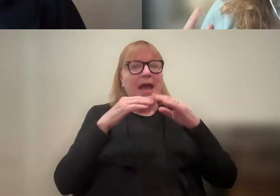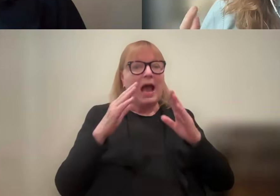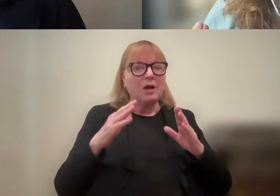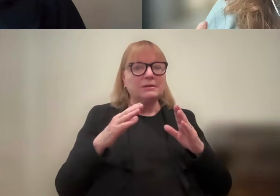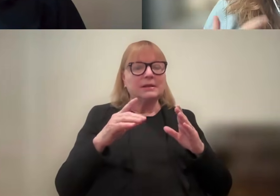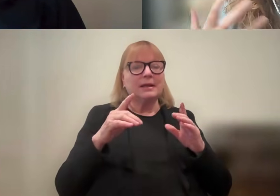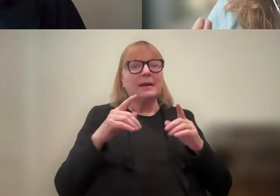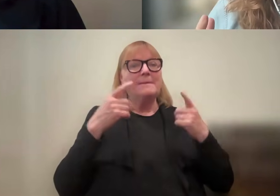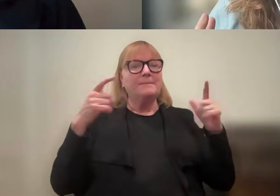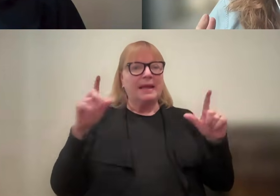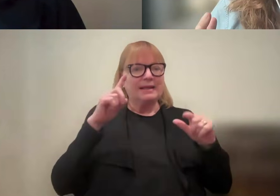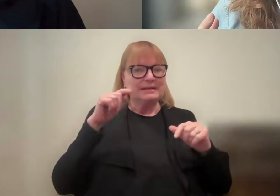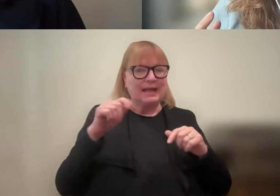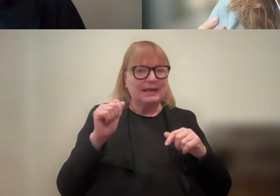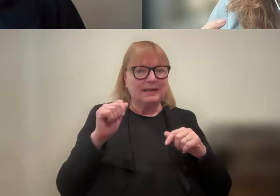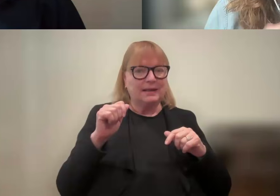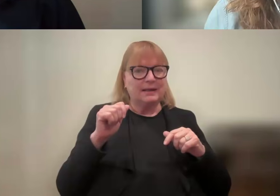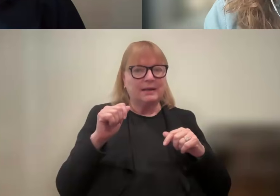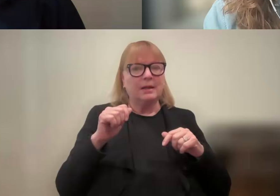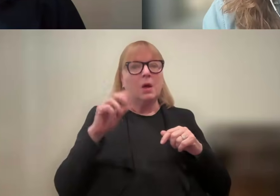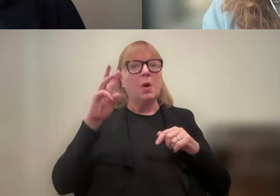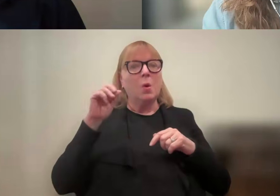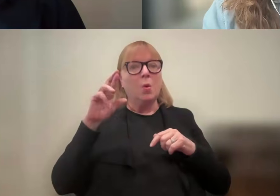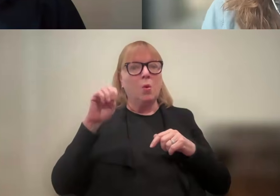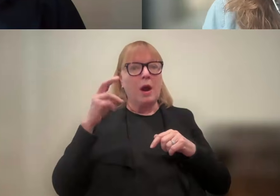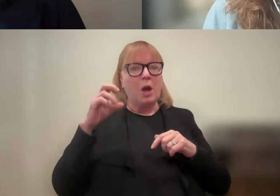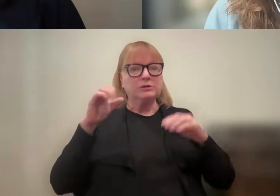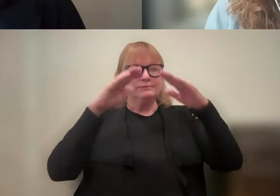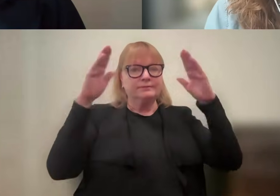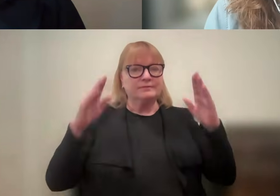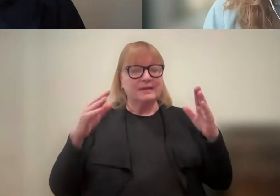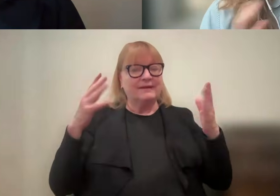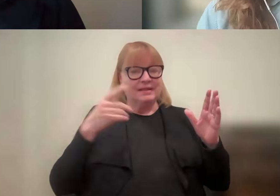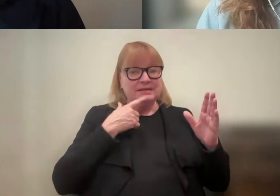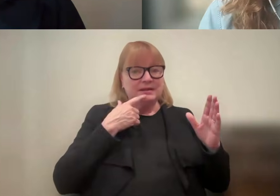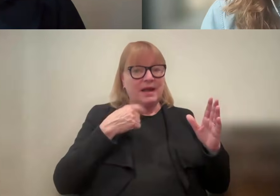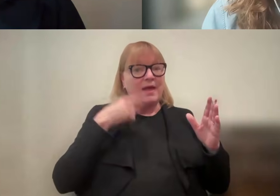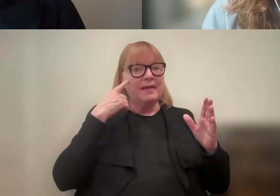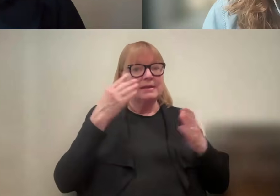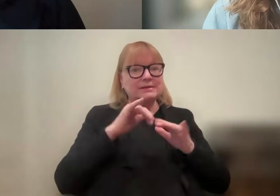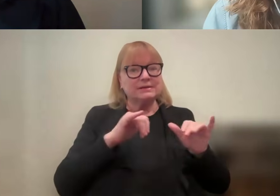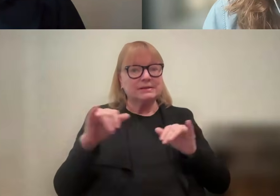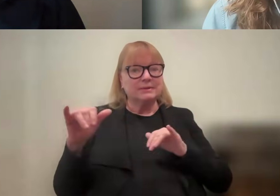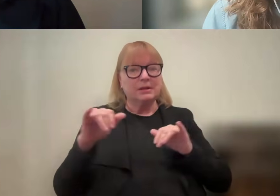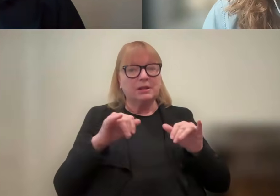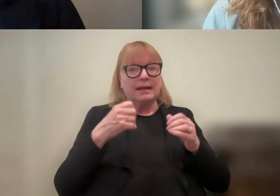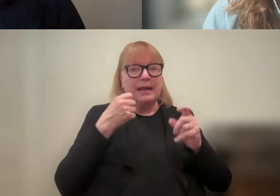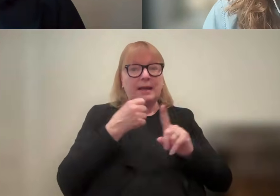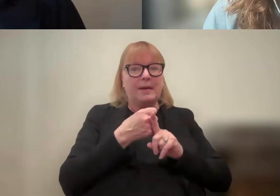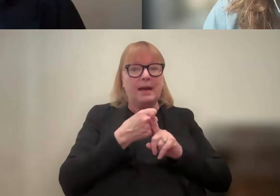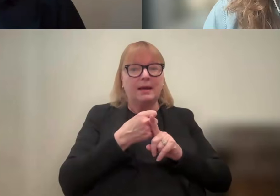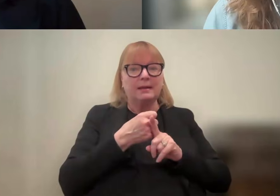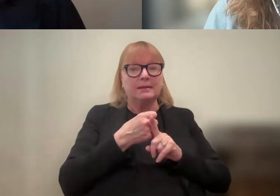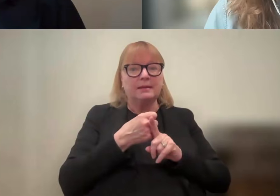like big data warehouses. That being said, and I think similarly, the impact in terms